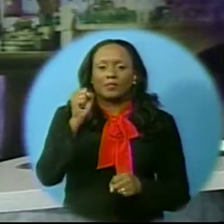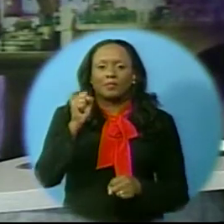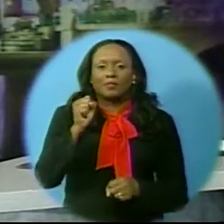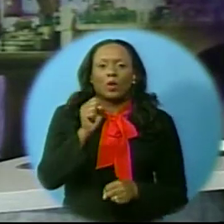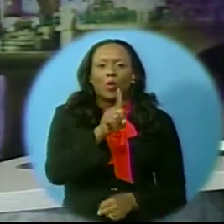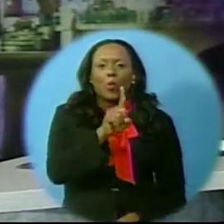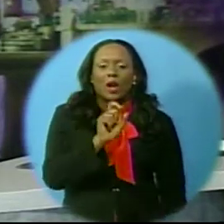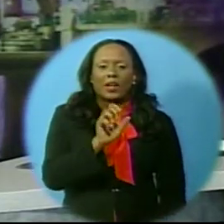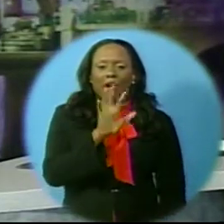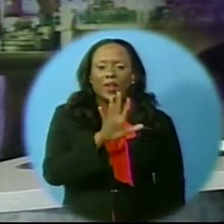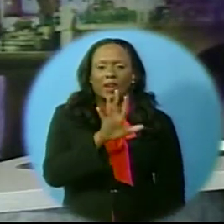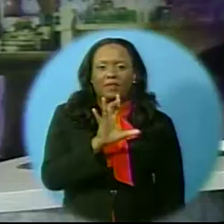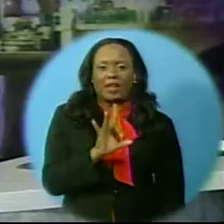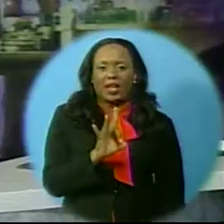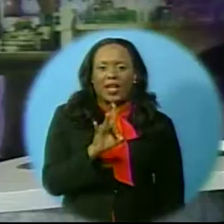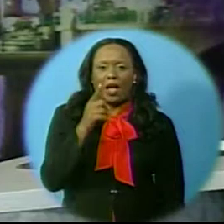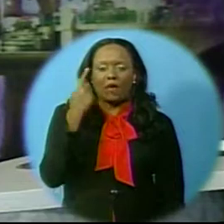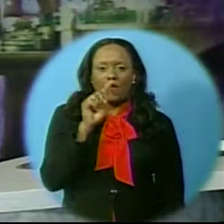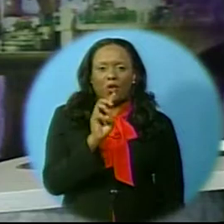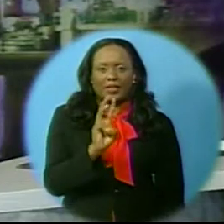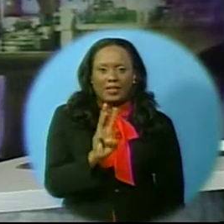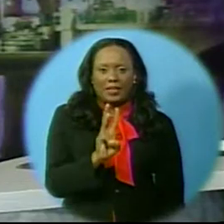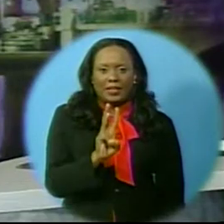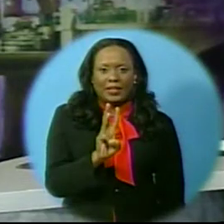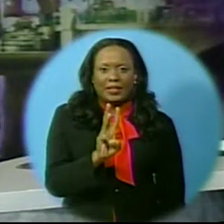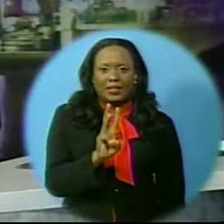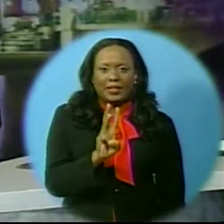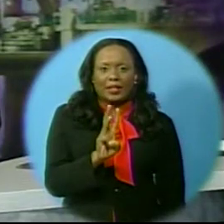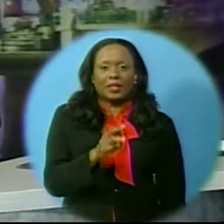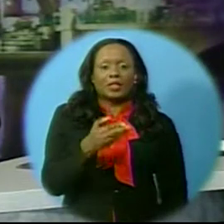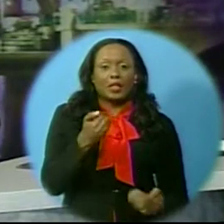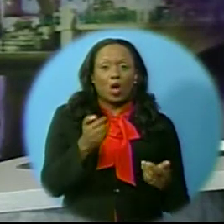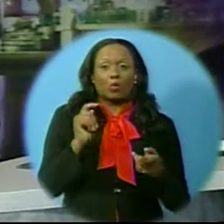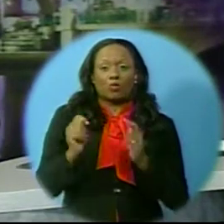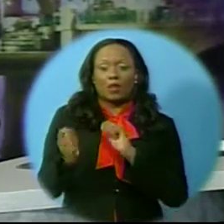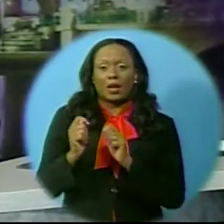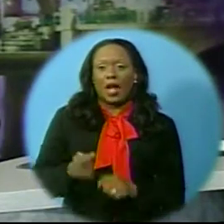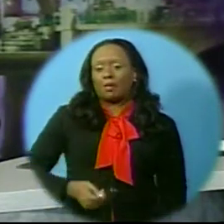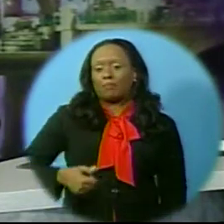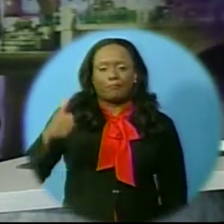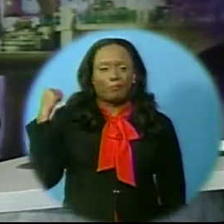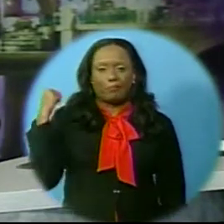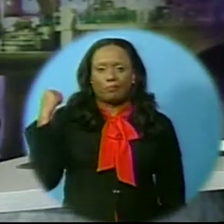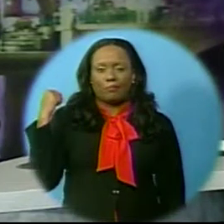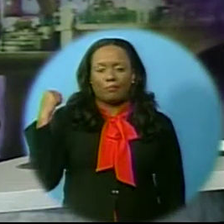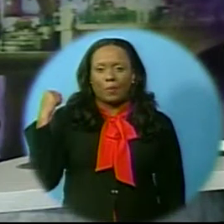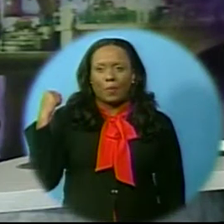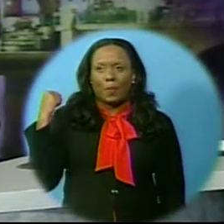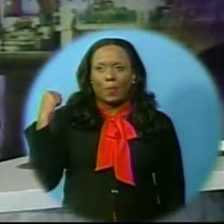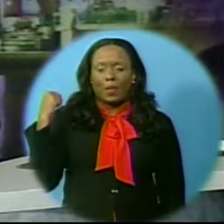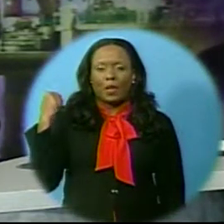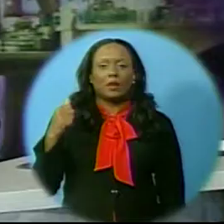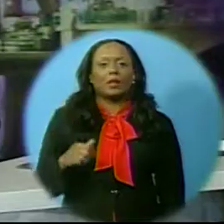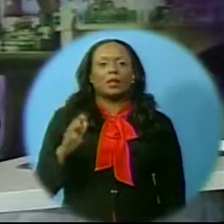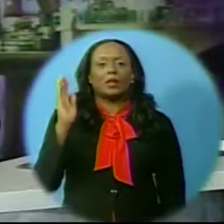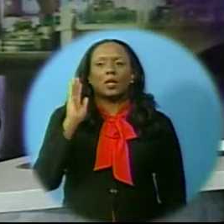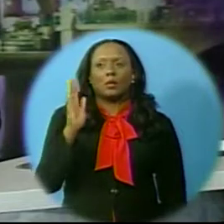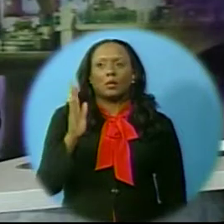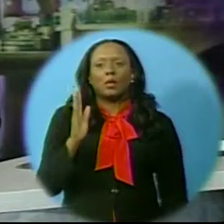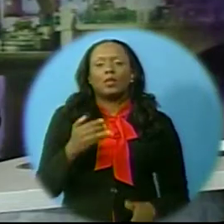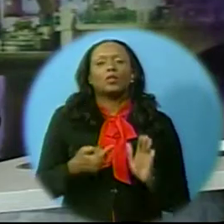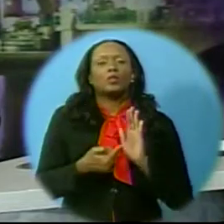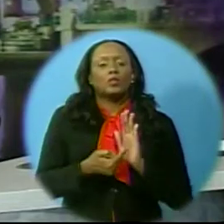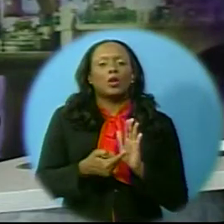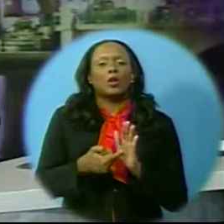scoring 158 for 6 to eliminate the Trinidad Red Steel. Of course, we'll have all, well, not